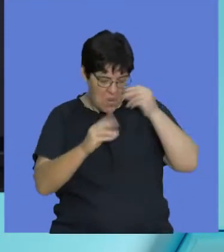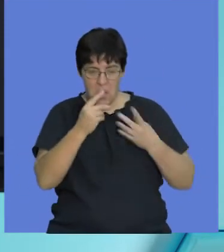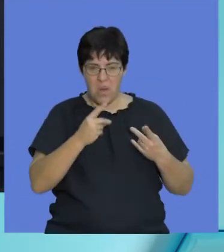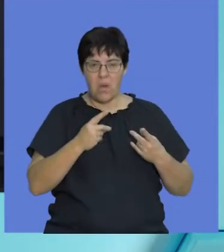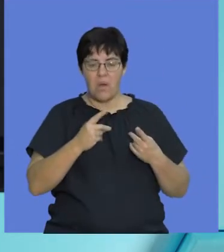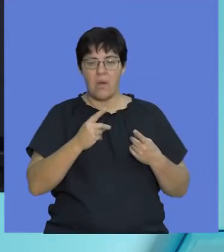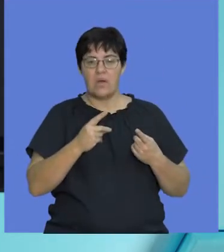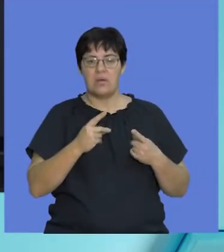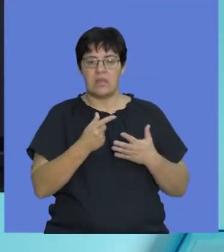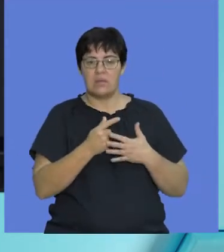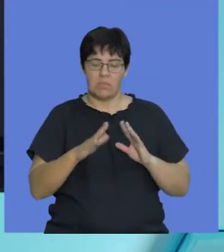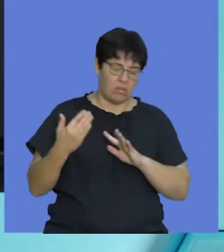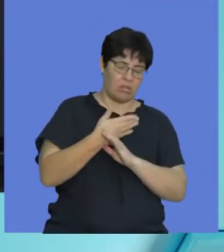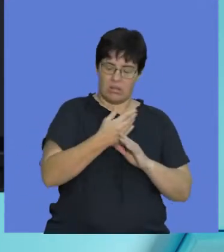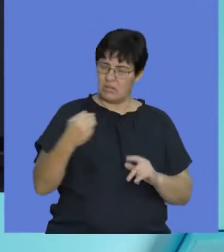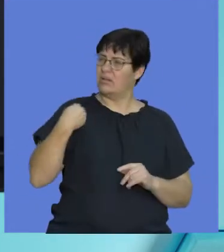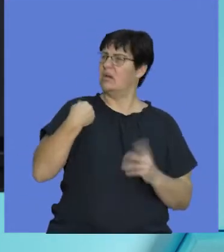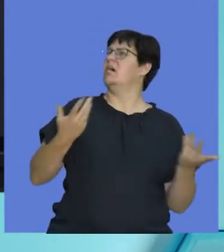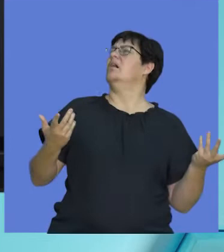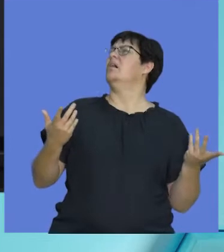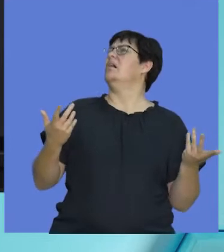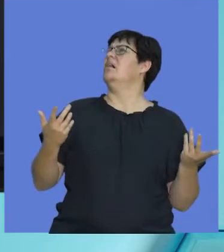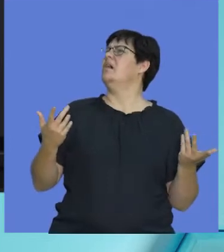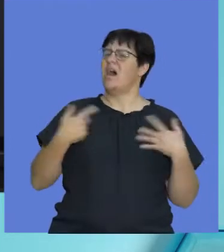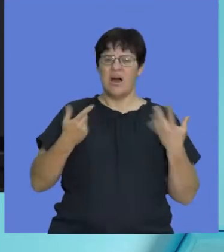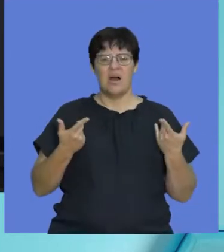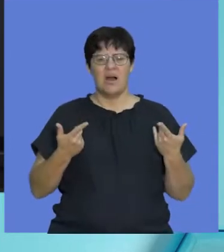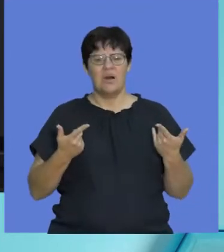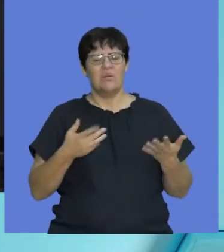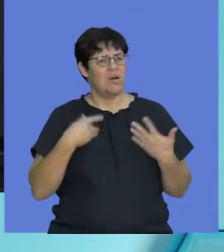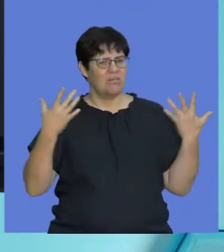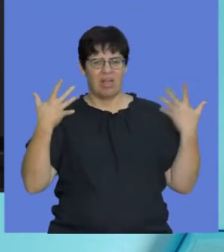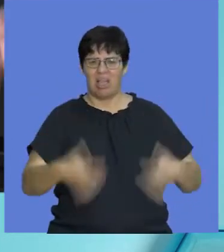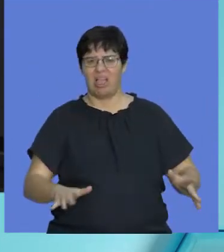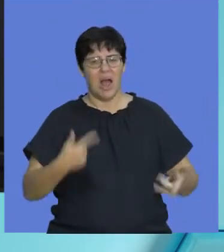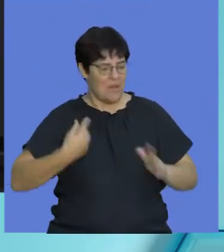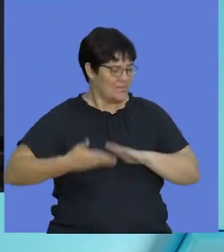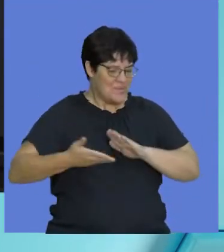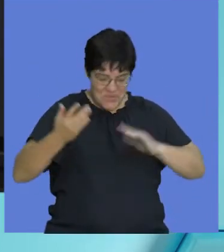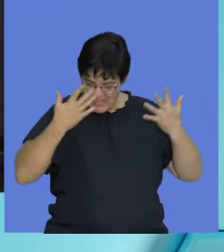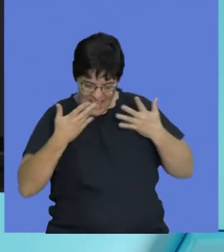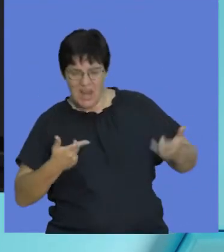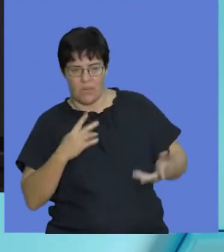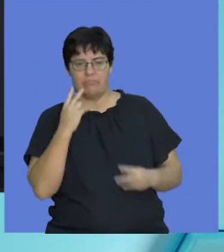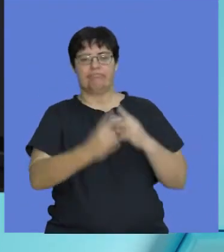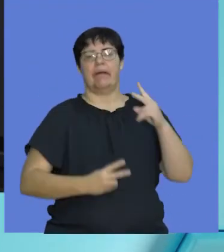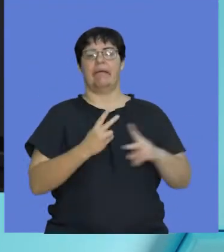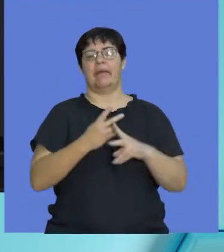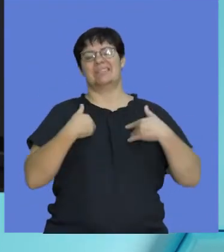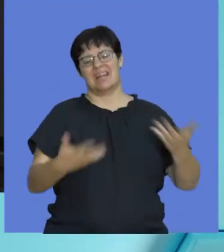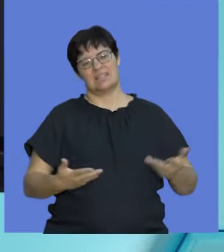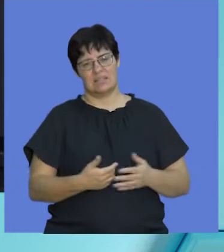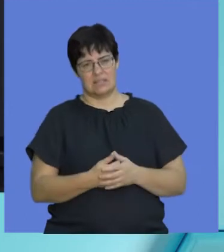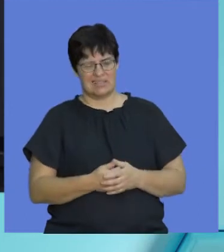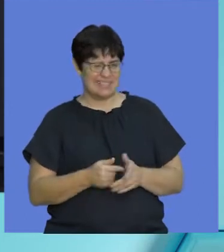then somebody disturbs you and you're like, oh, my momentum's finished. I'm going to have to just start again. Yeah,